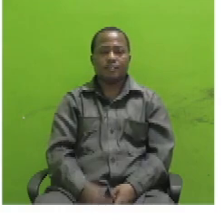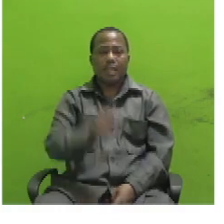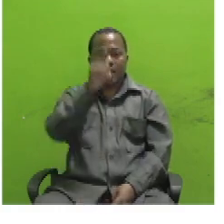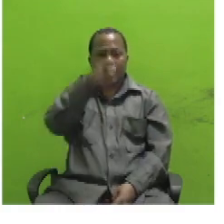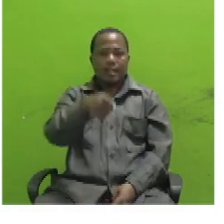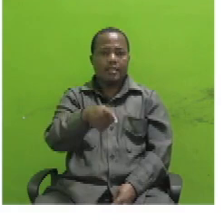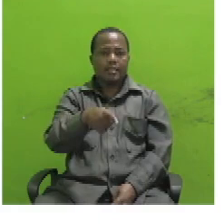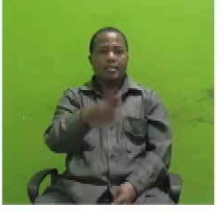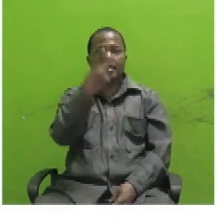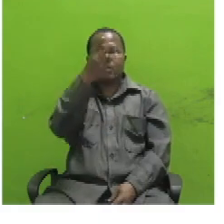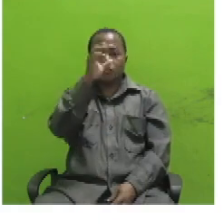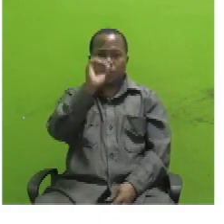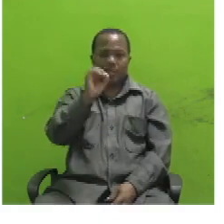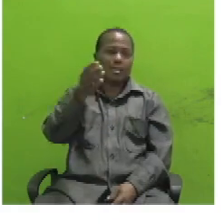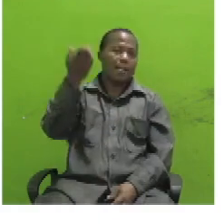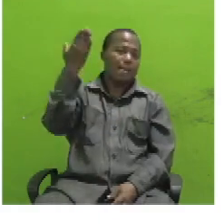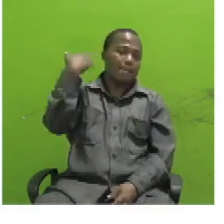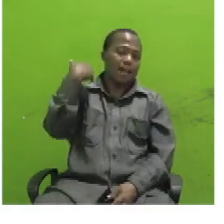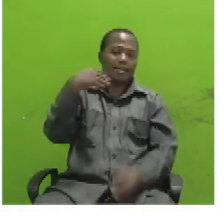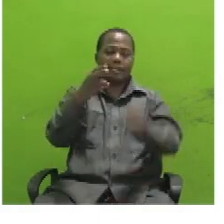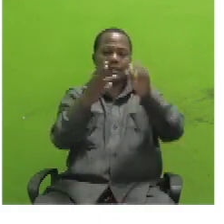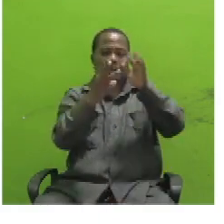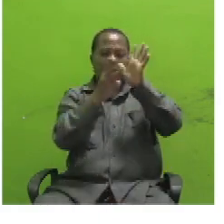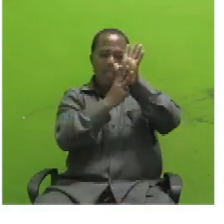It is 20 past 8.